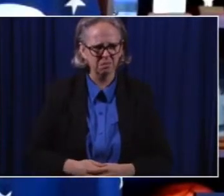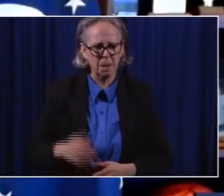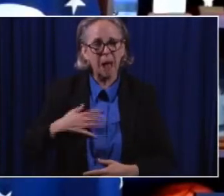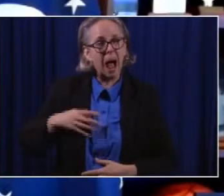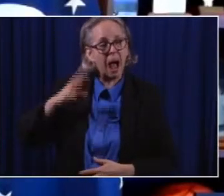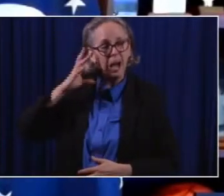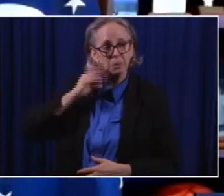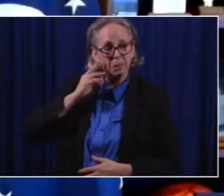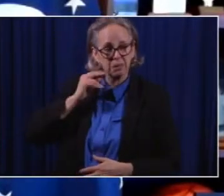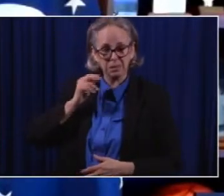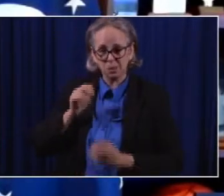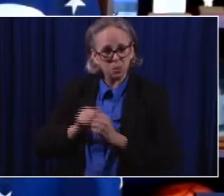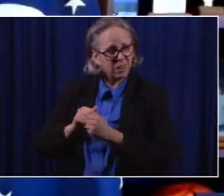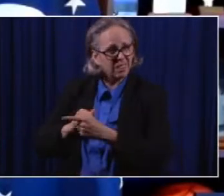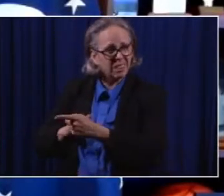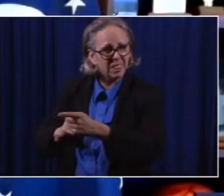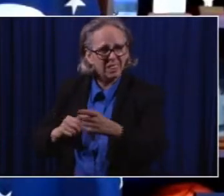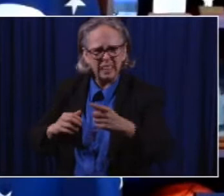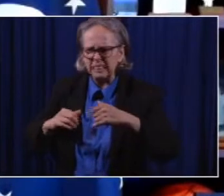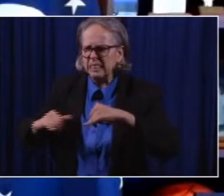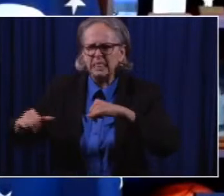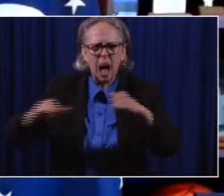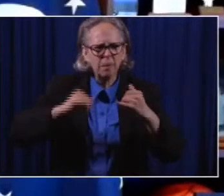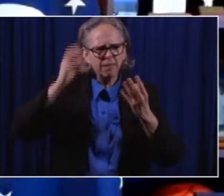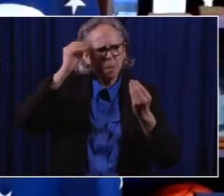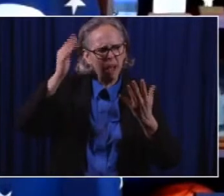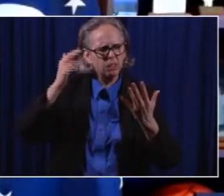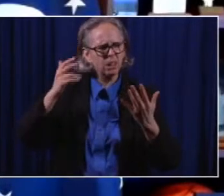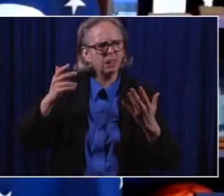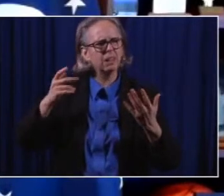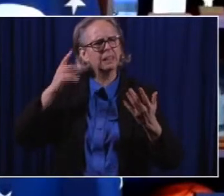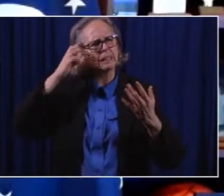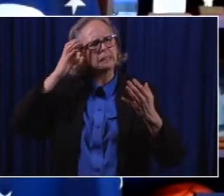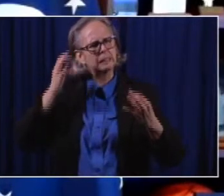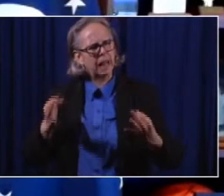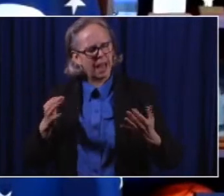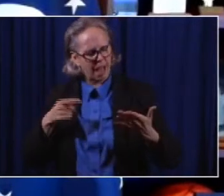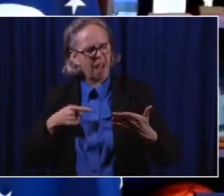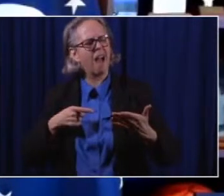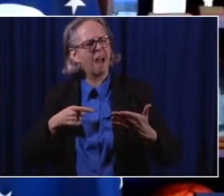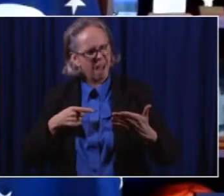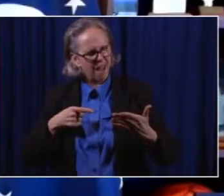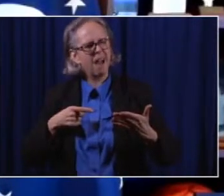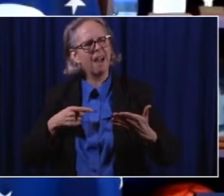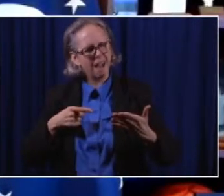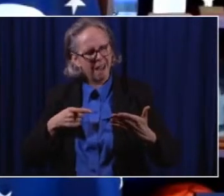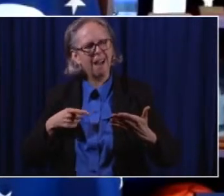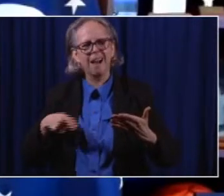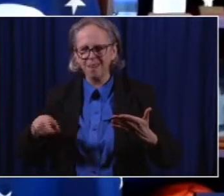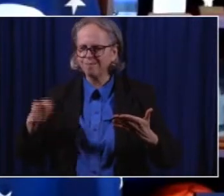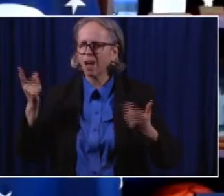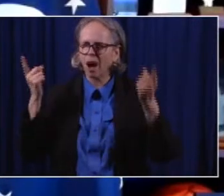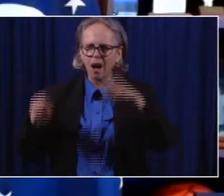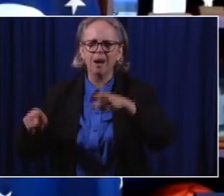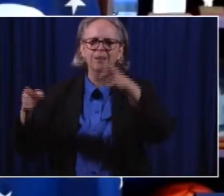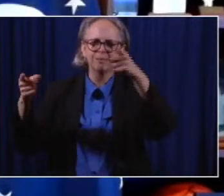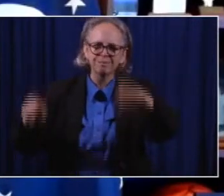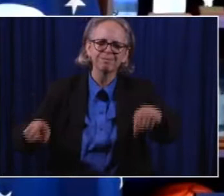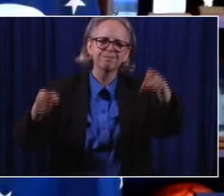conclusion. And we hope that this information will help people understand the pressures that people in the healthcare system are going through right